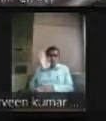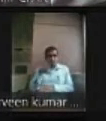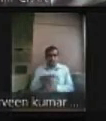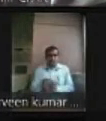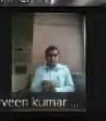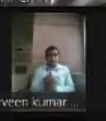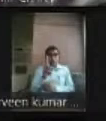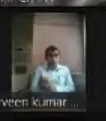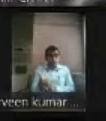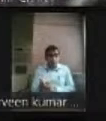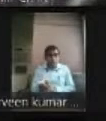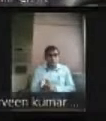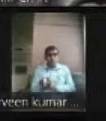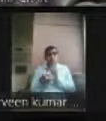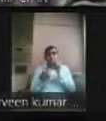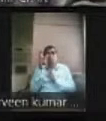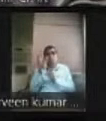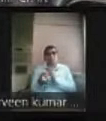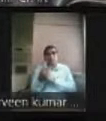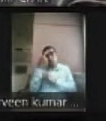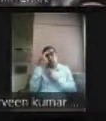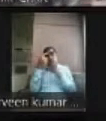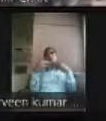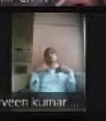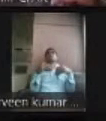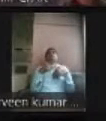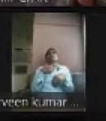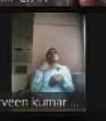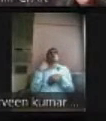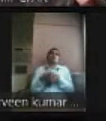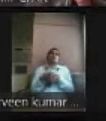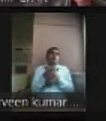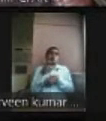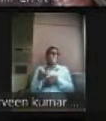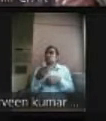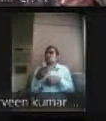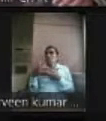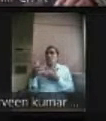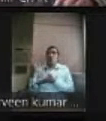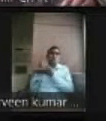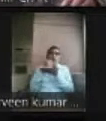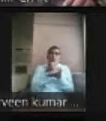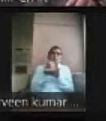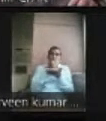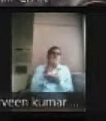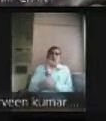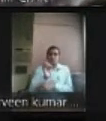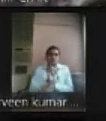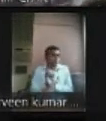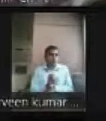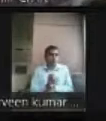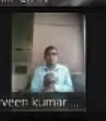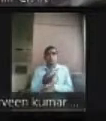been affected by the same. And we're well aware of that, and that there's no assistance also that has been further provided them. There's